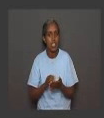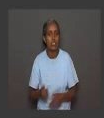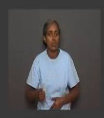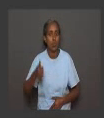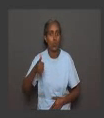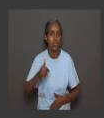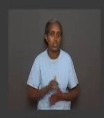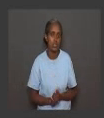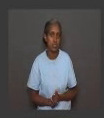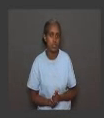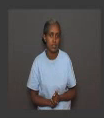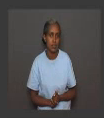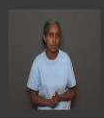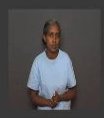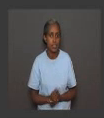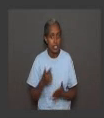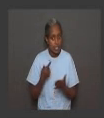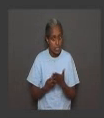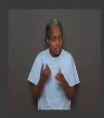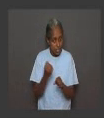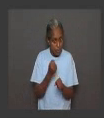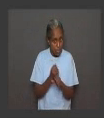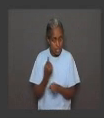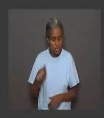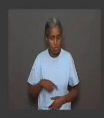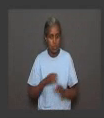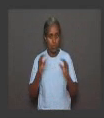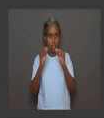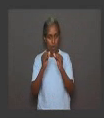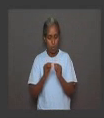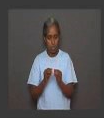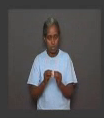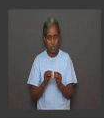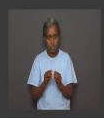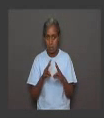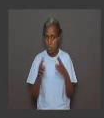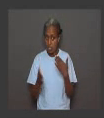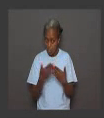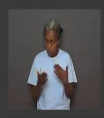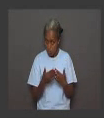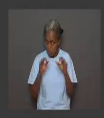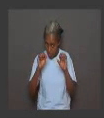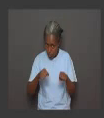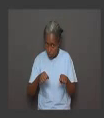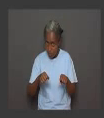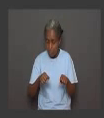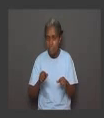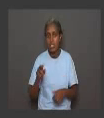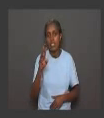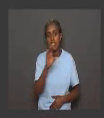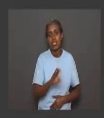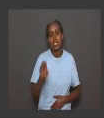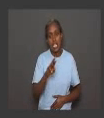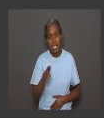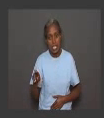origin. This makes our calculation much simpler, does it not? The radius